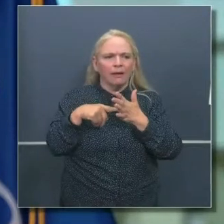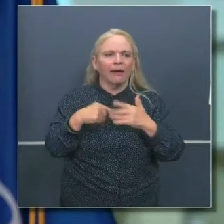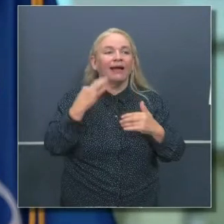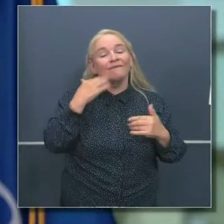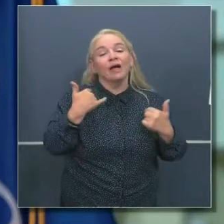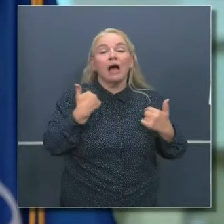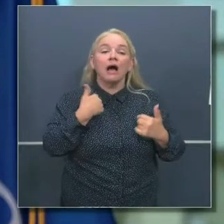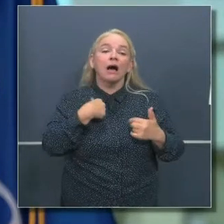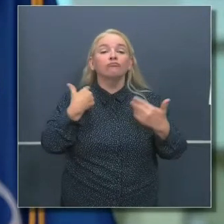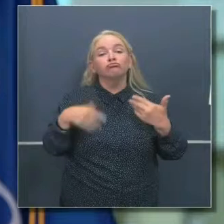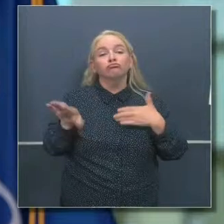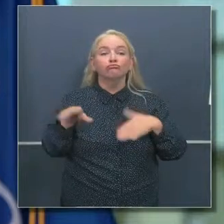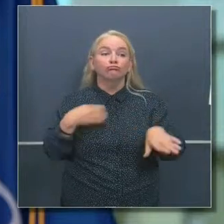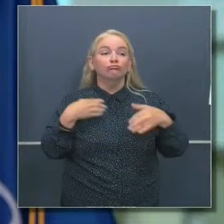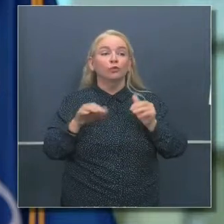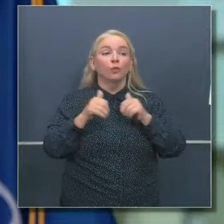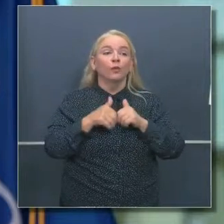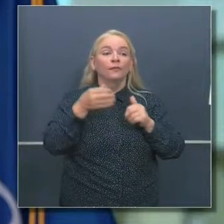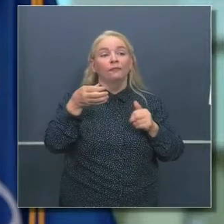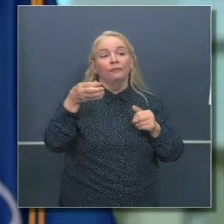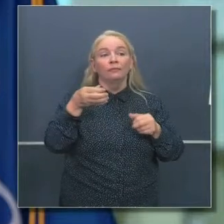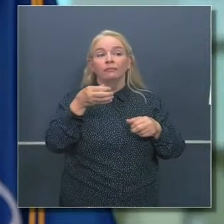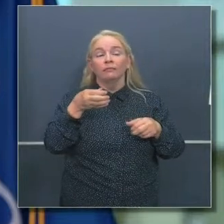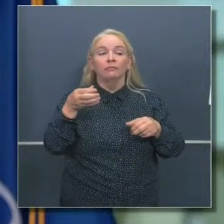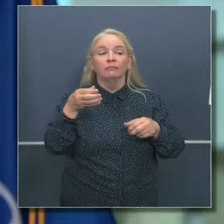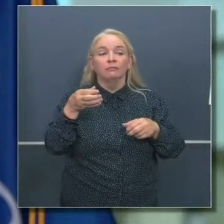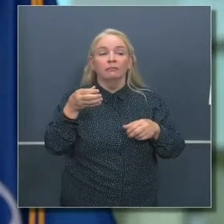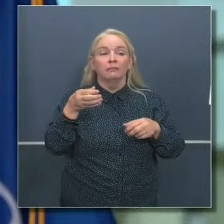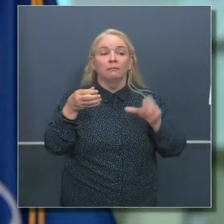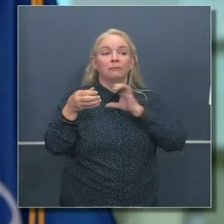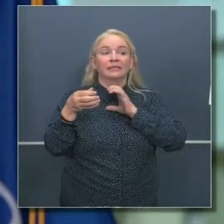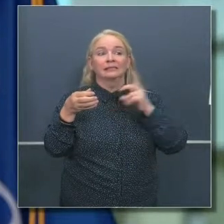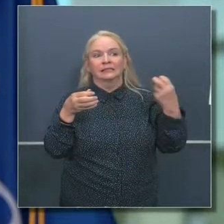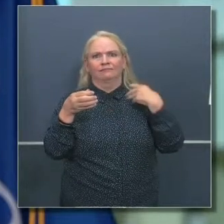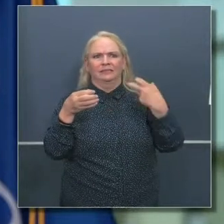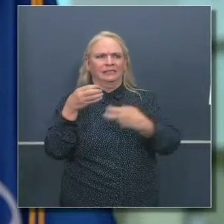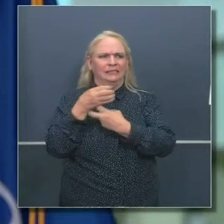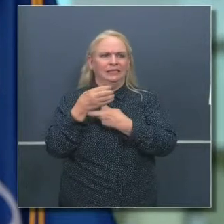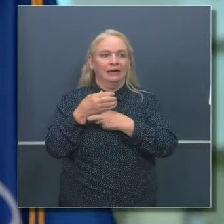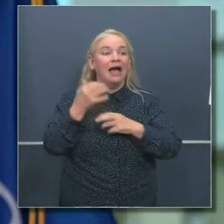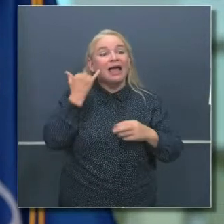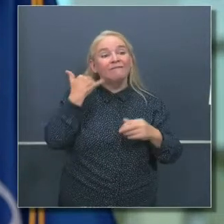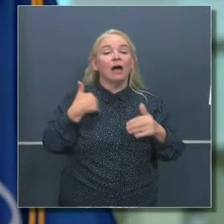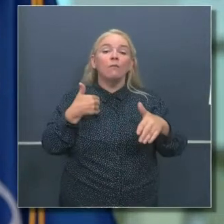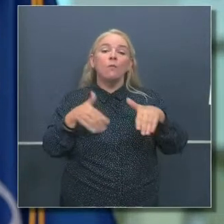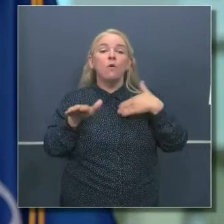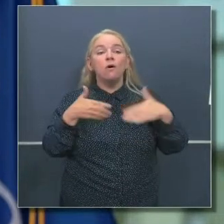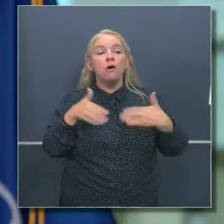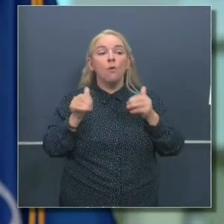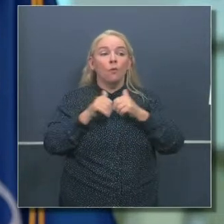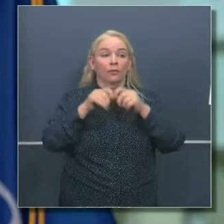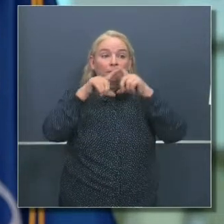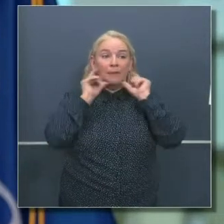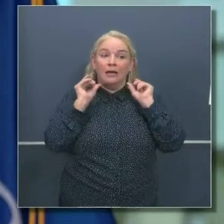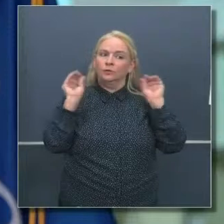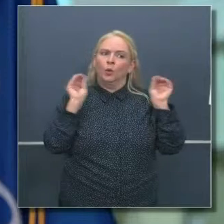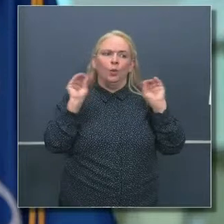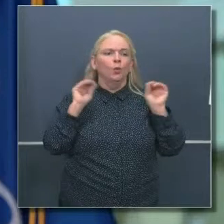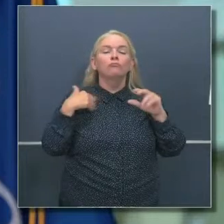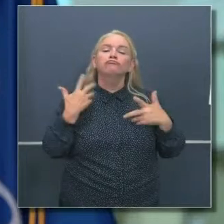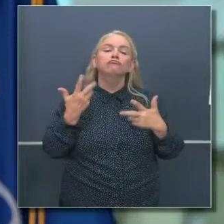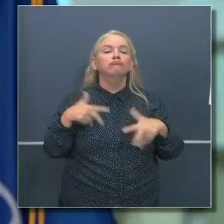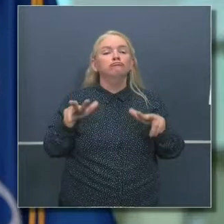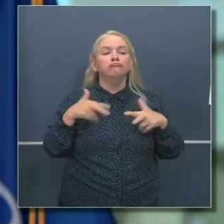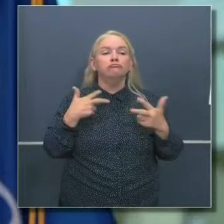I'd be stopped and given a ticket? Why not if I'm walking in a crowd without a mask, I don't get a ticket? I guess I don't understand why all